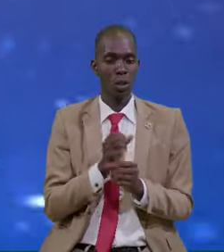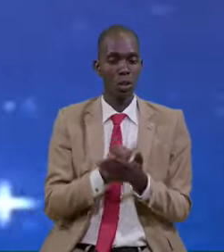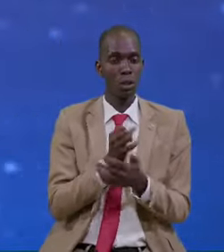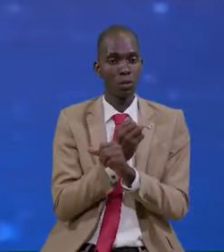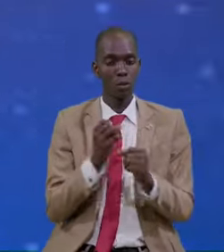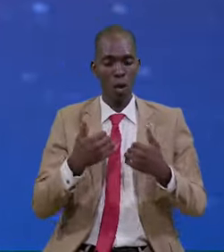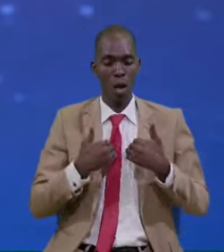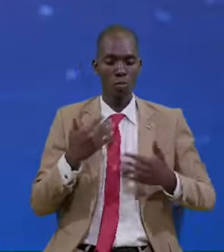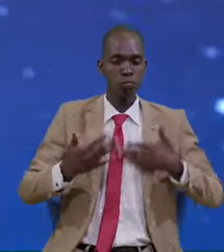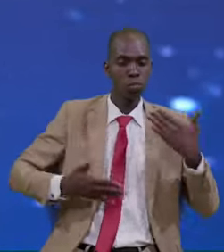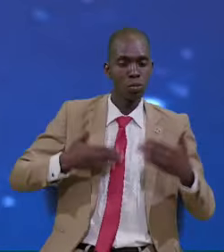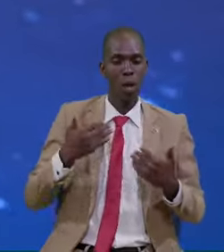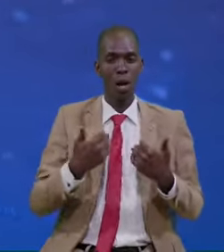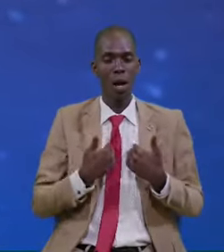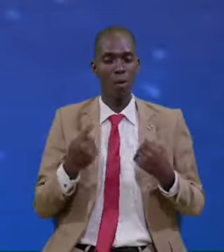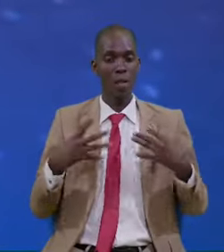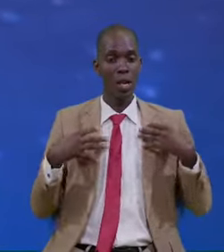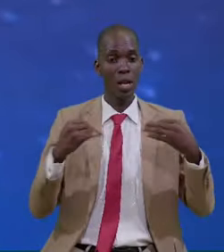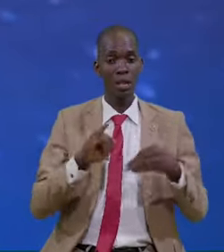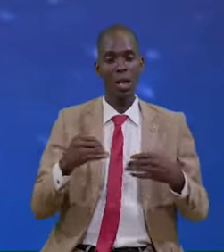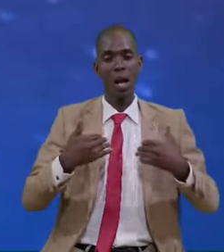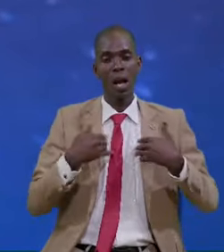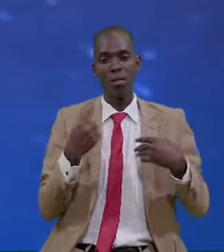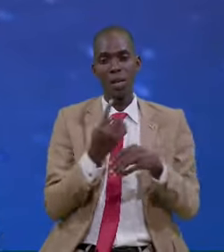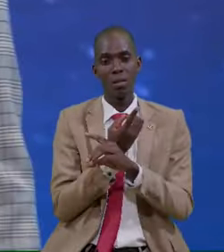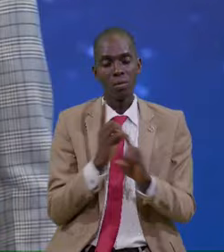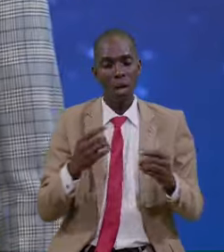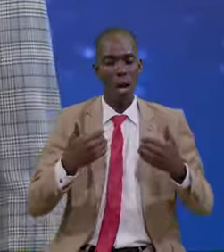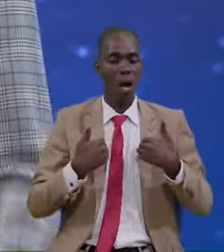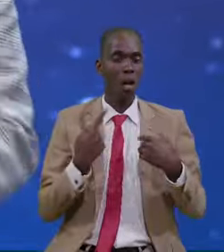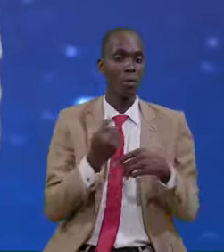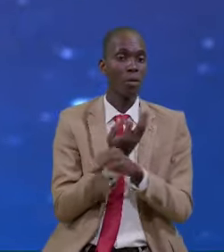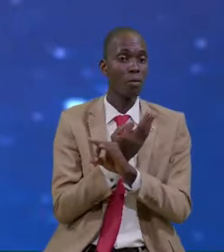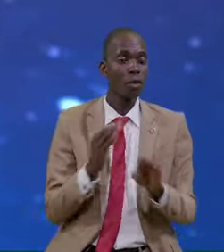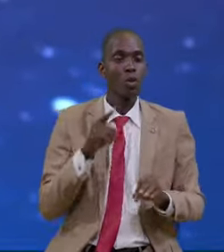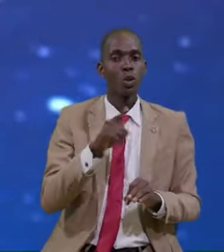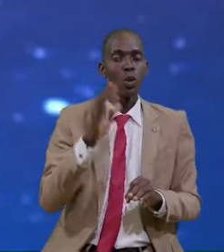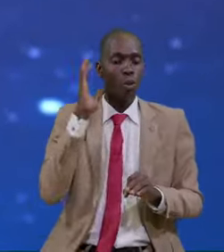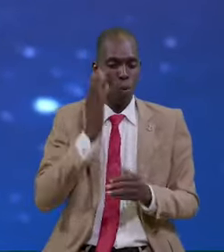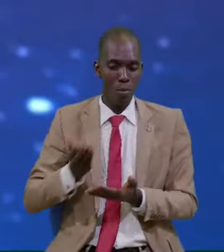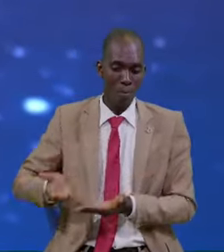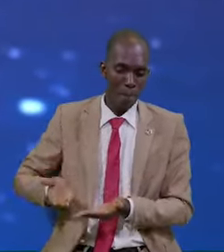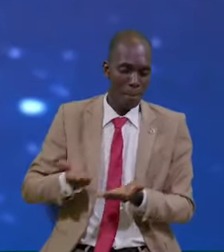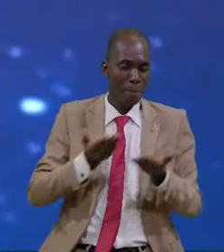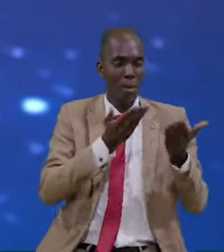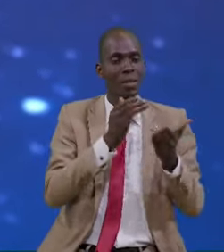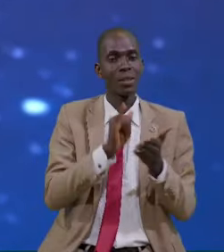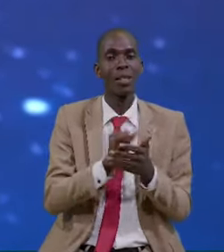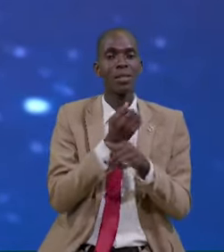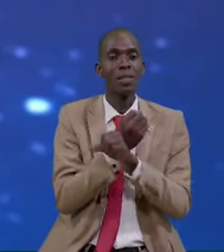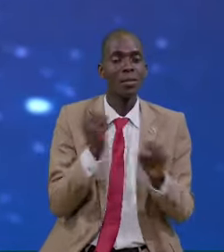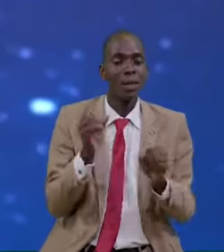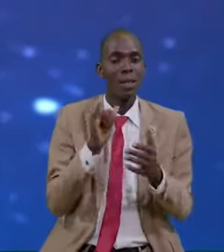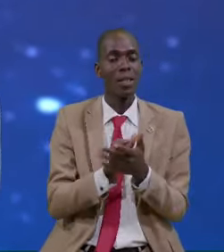you have the healing, you have the deliverance, you have the freedom, you will carry that salvation, that